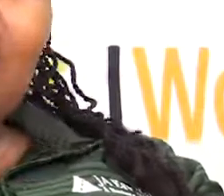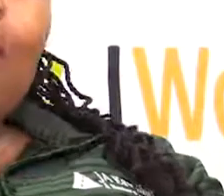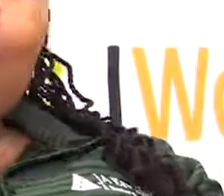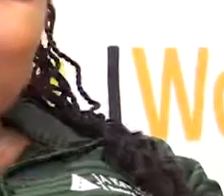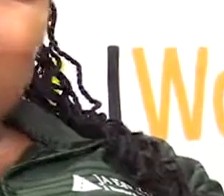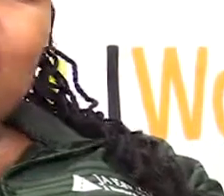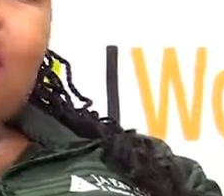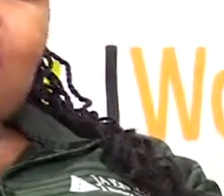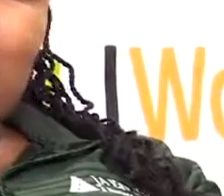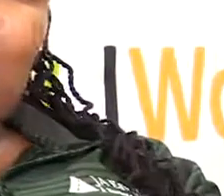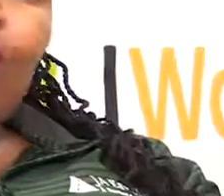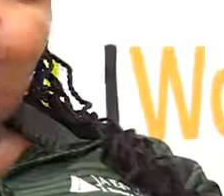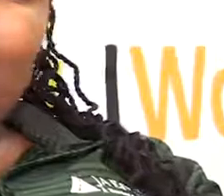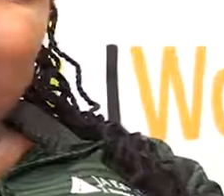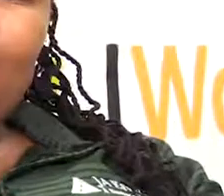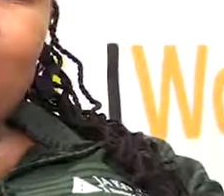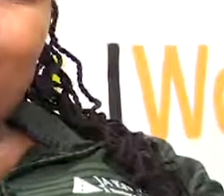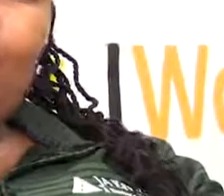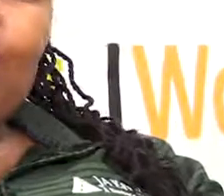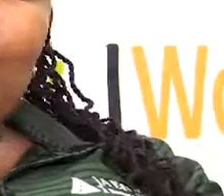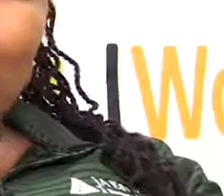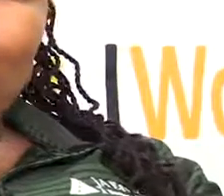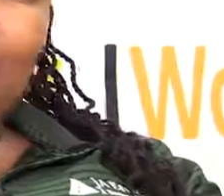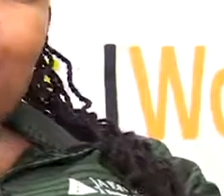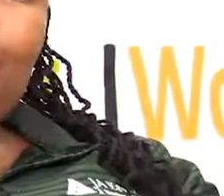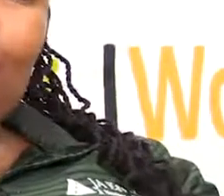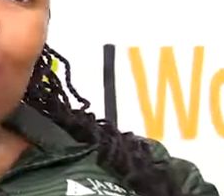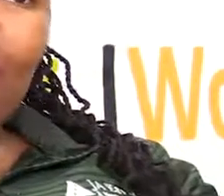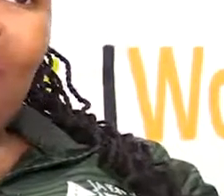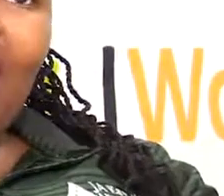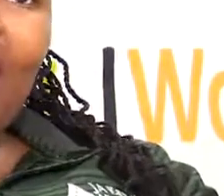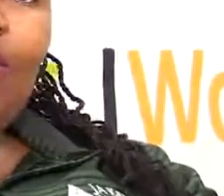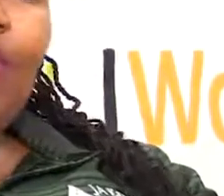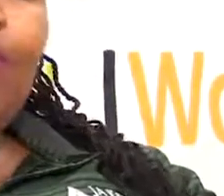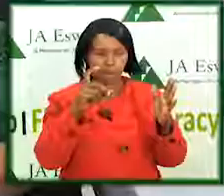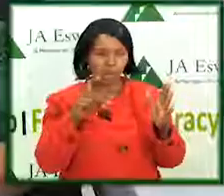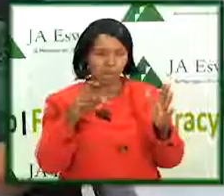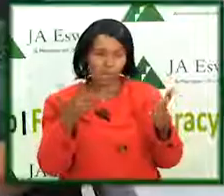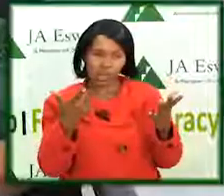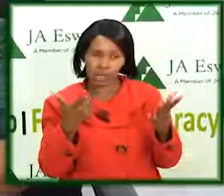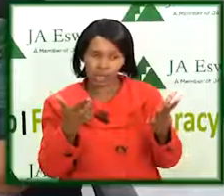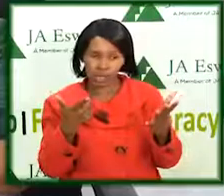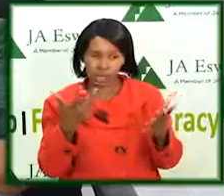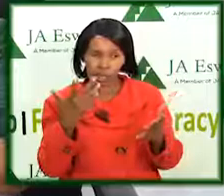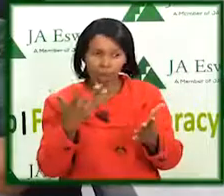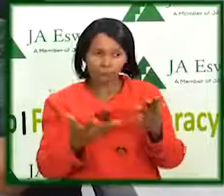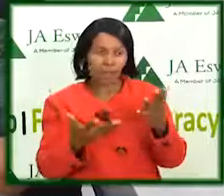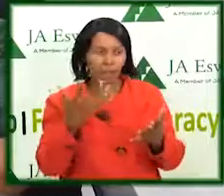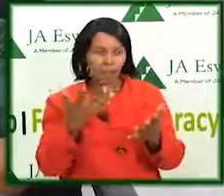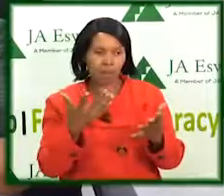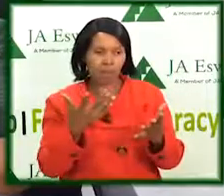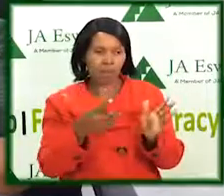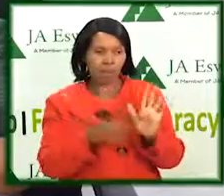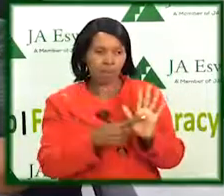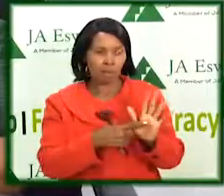projects? Pictures will be appreciated, because we all know that pictures don't lie. So if maybe you had a cleanup